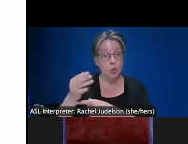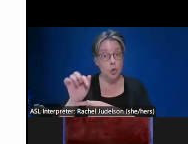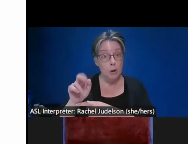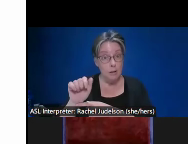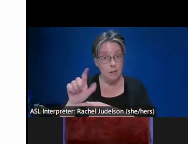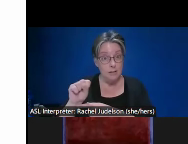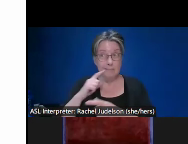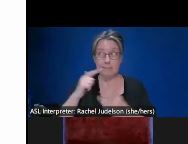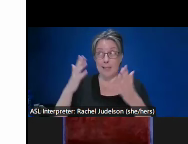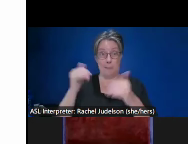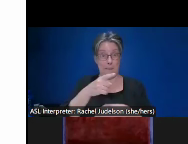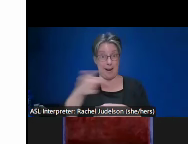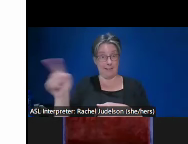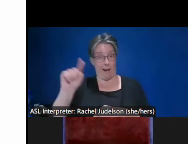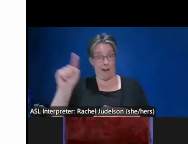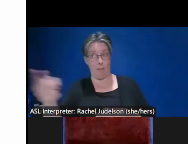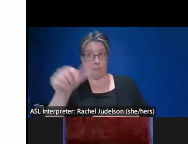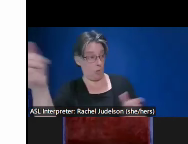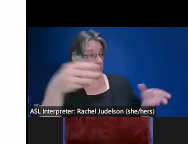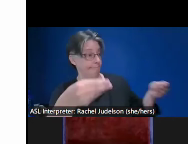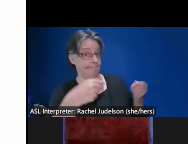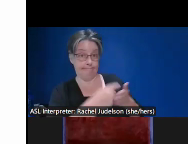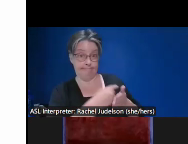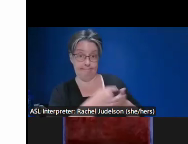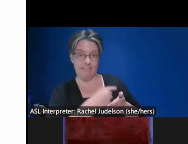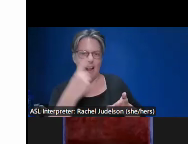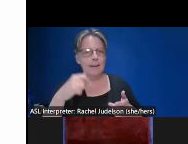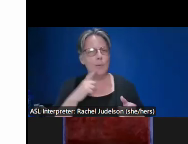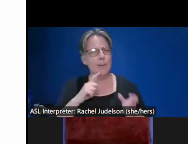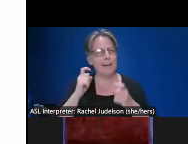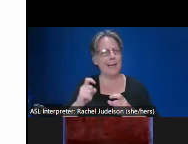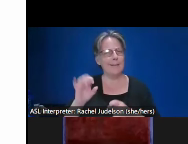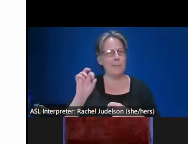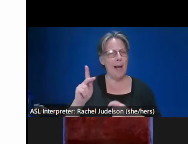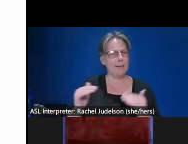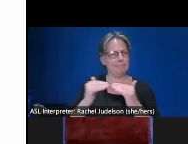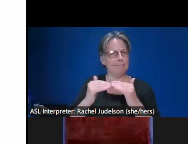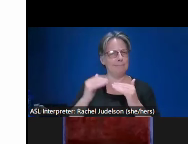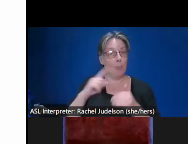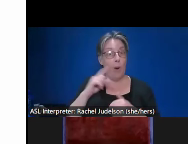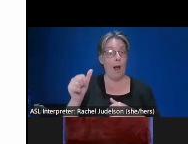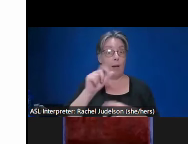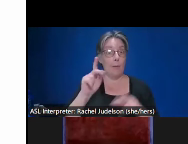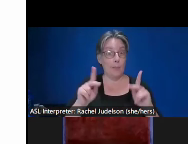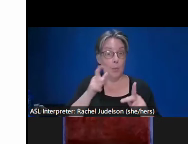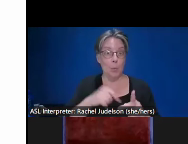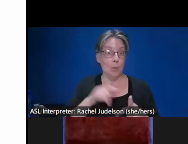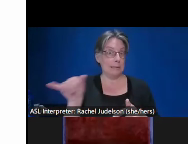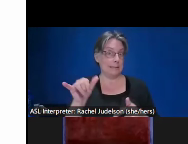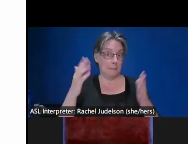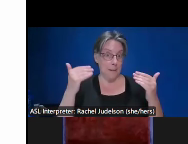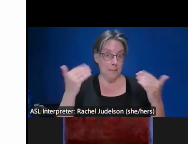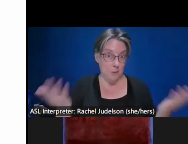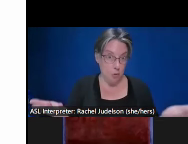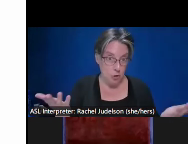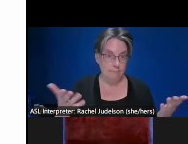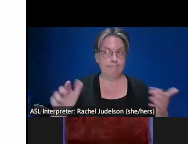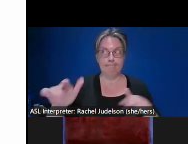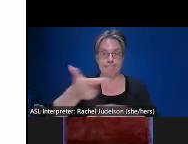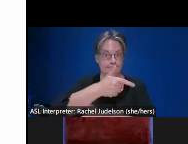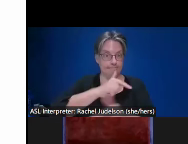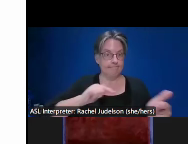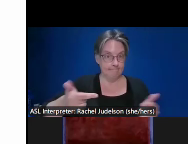reviewed and assessed, then I think you need to give back in the same form for other scholars who have the same expectations. That's the